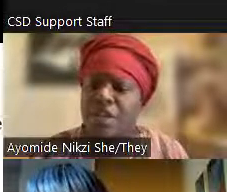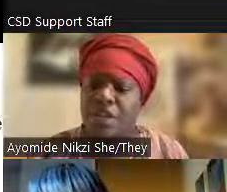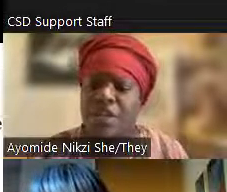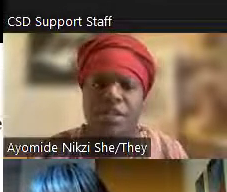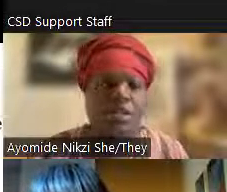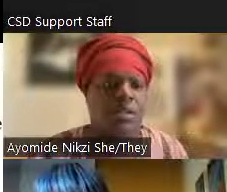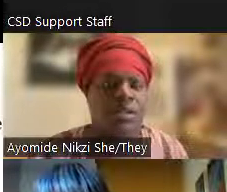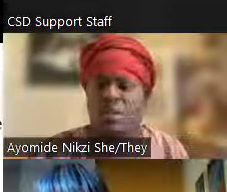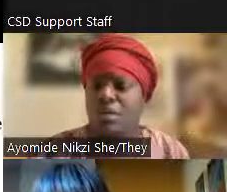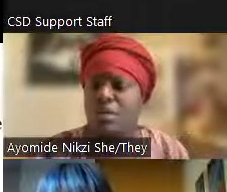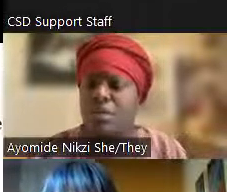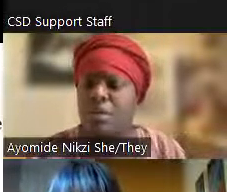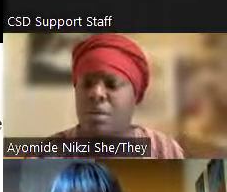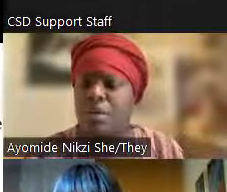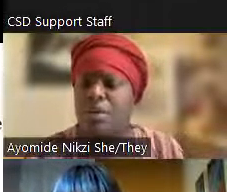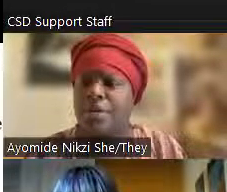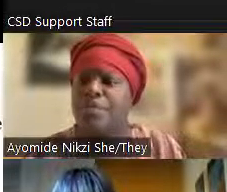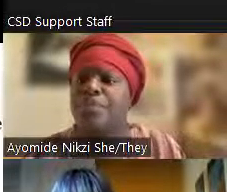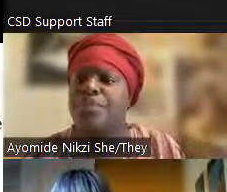Relief there is,